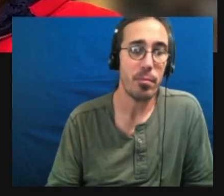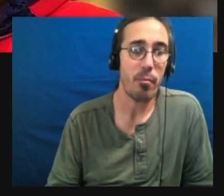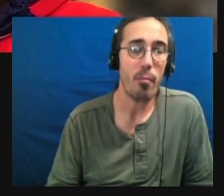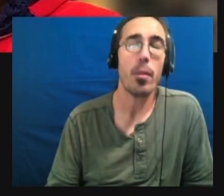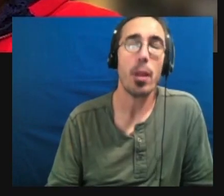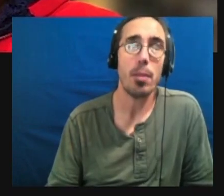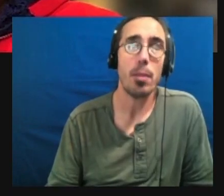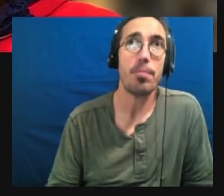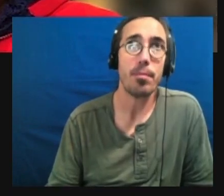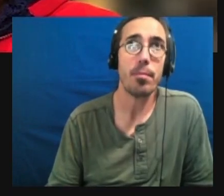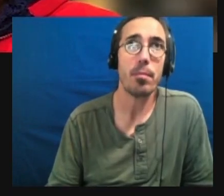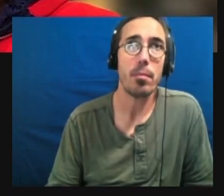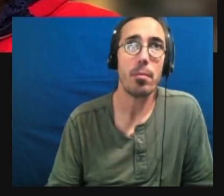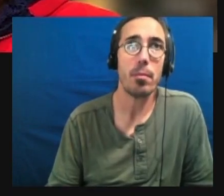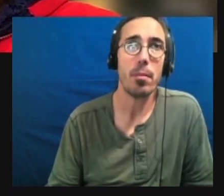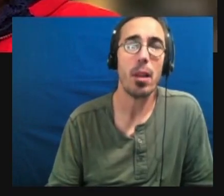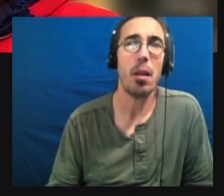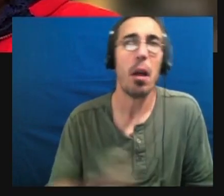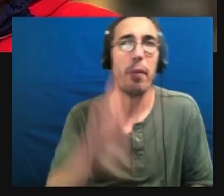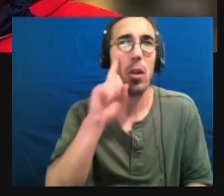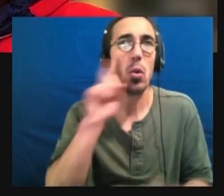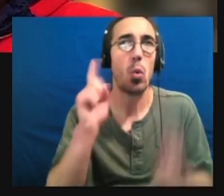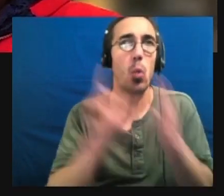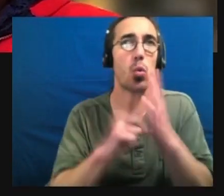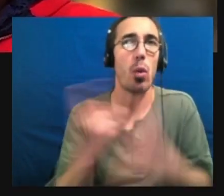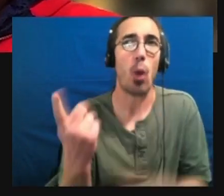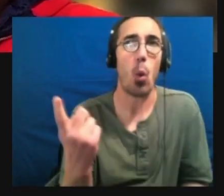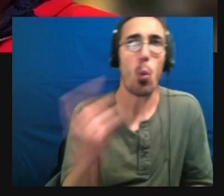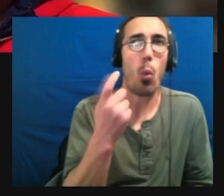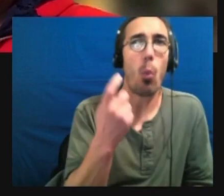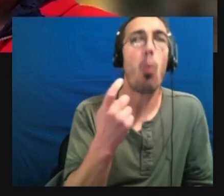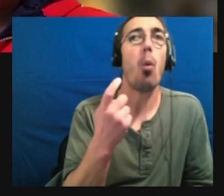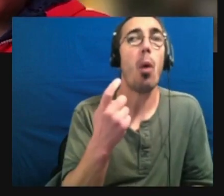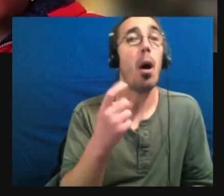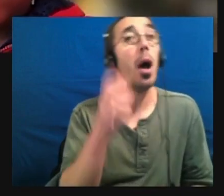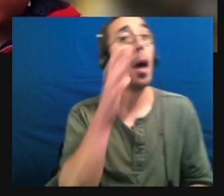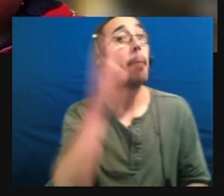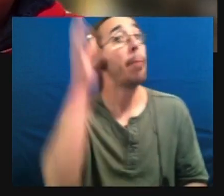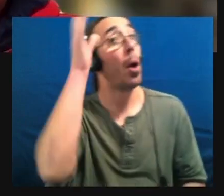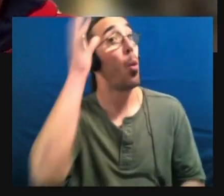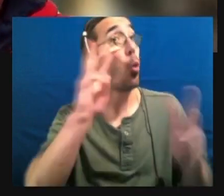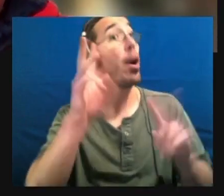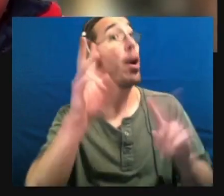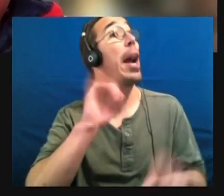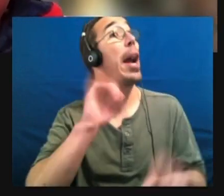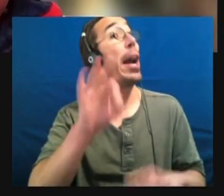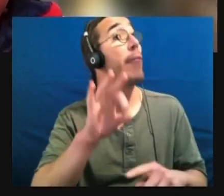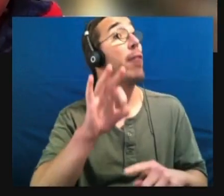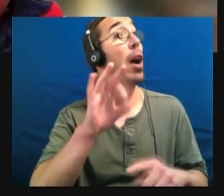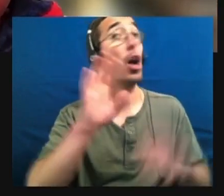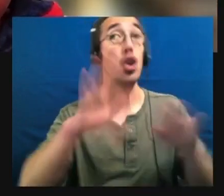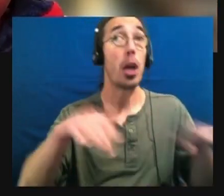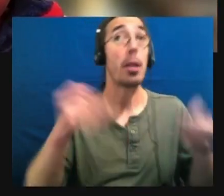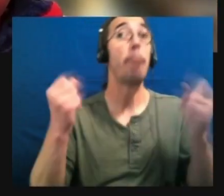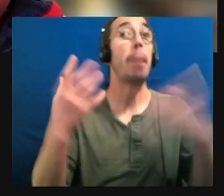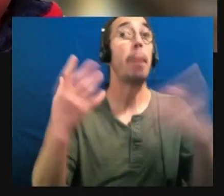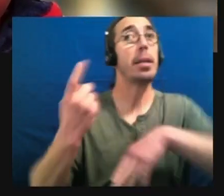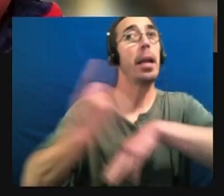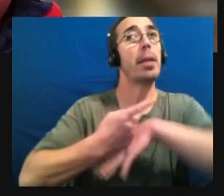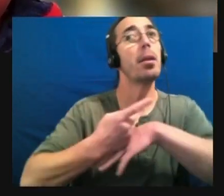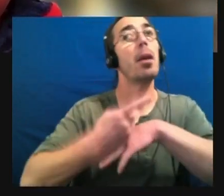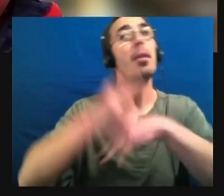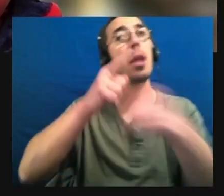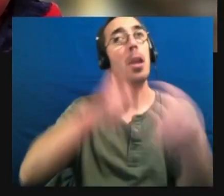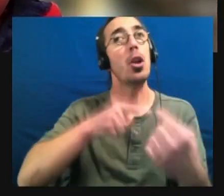Okay, a question. Should a parent worry if a child has many days where they are